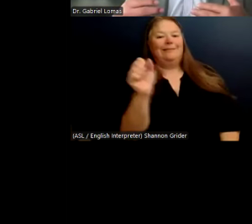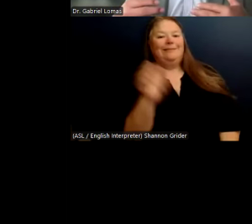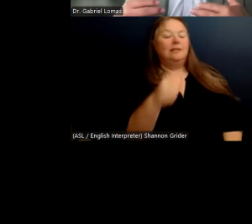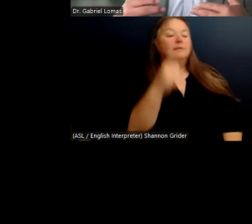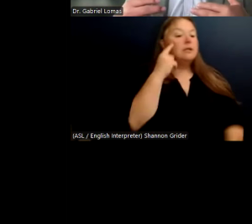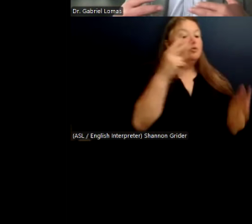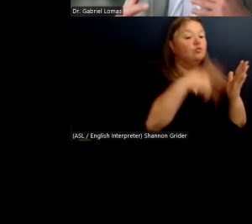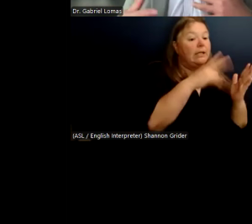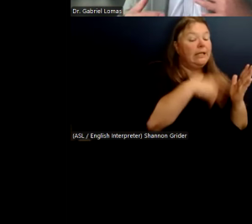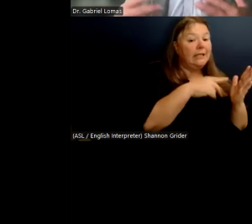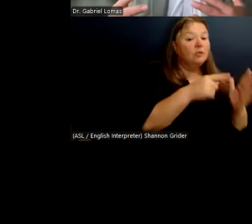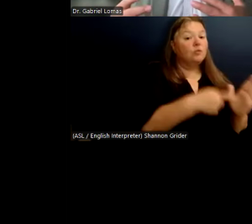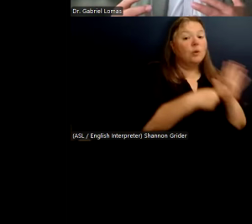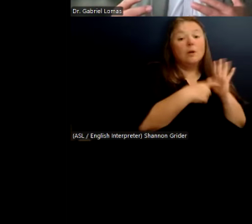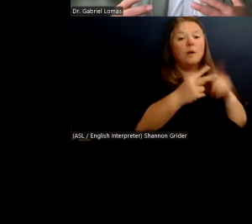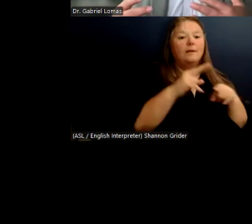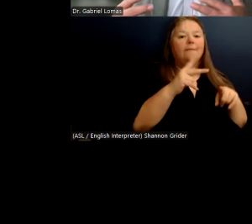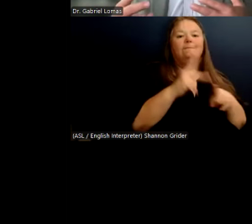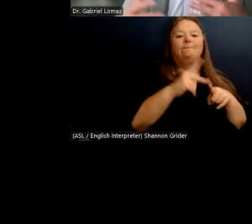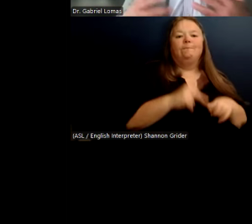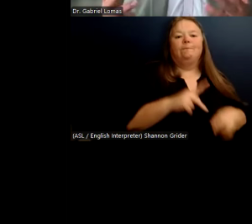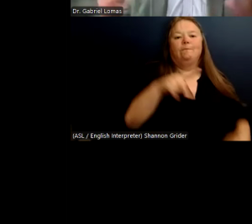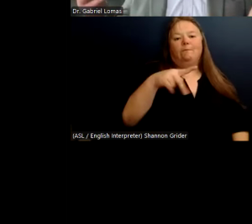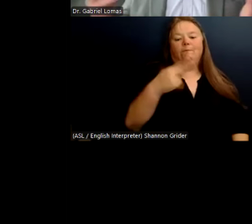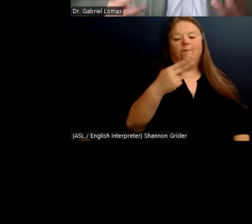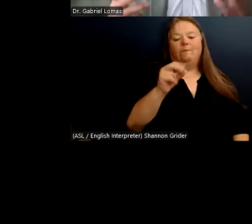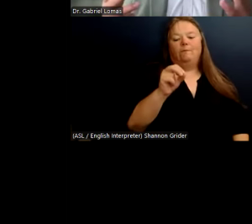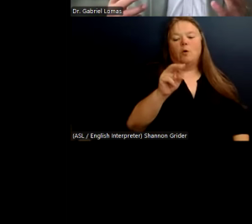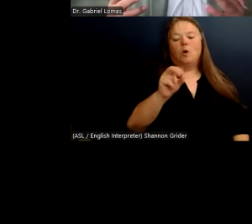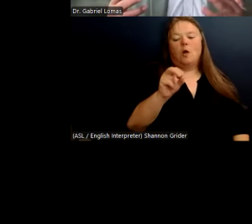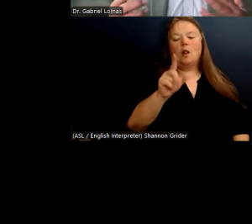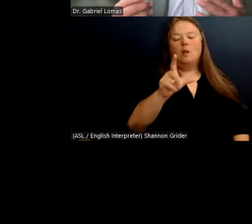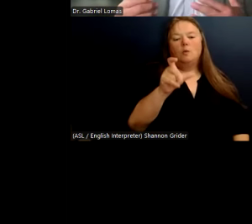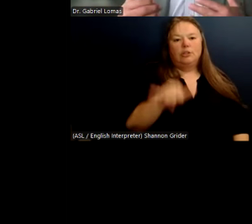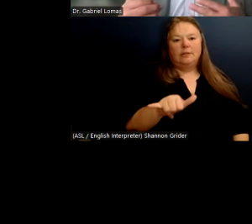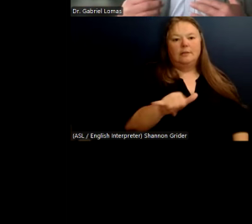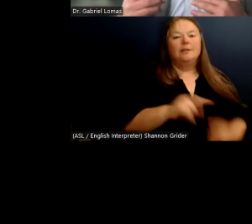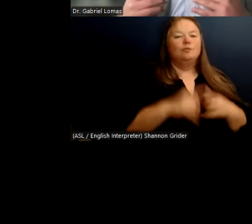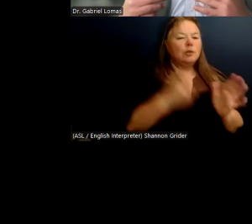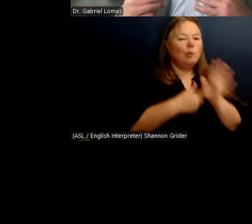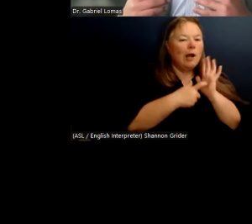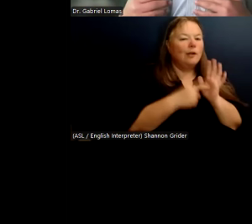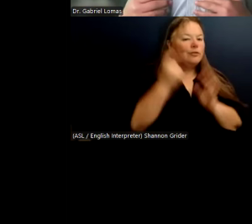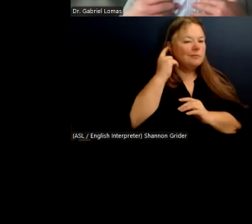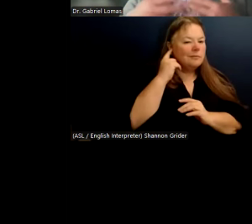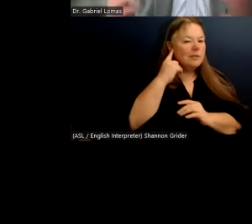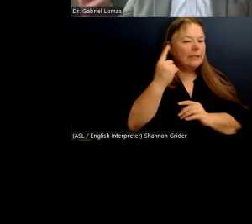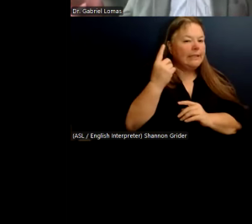requires phonology, it requires an understanding of hearing. And so that can be related to hearing loss. But really, there's